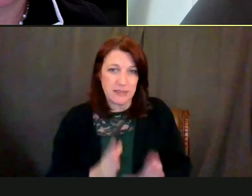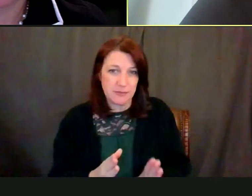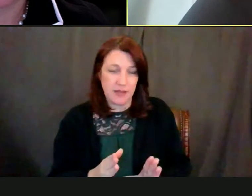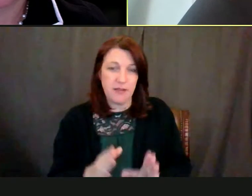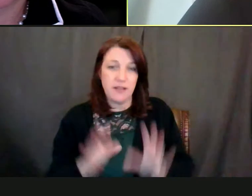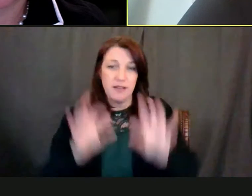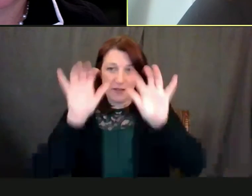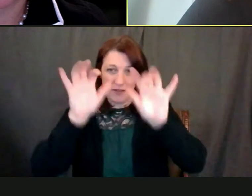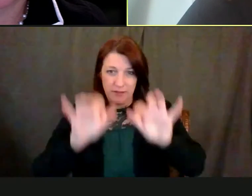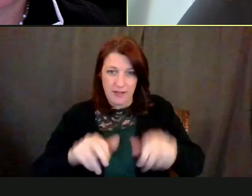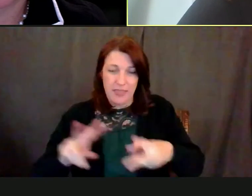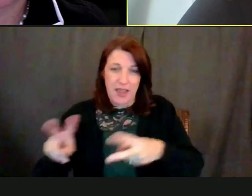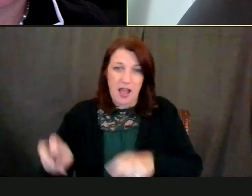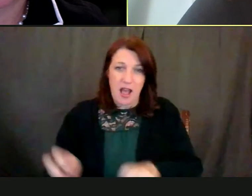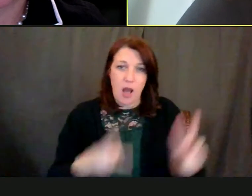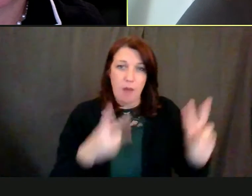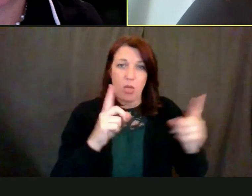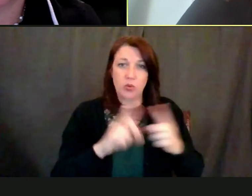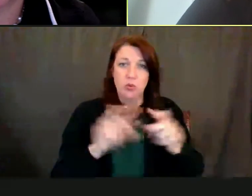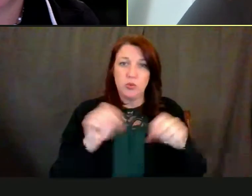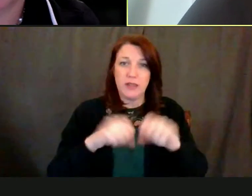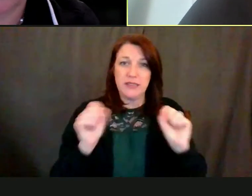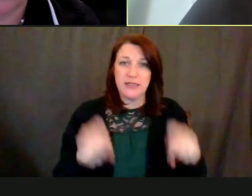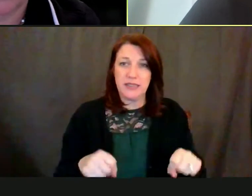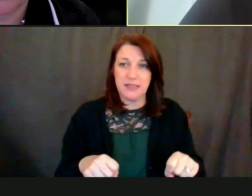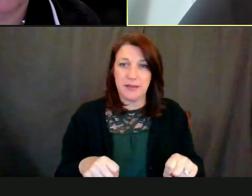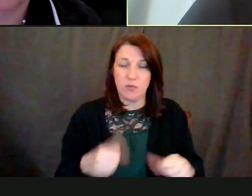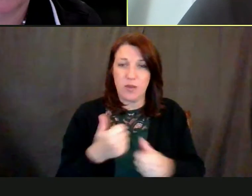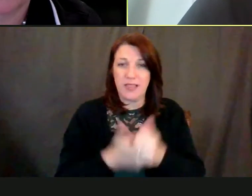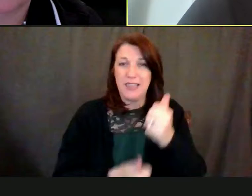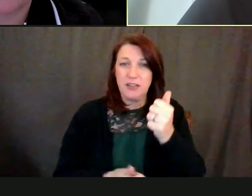that into our systems with each progress report.